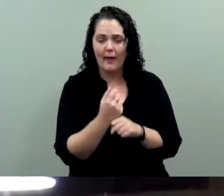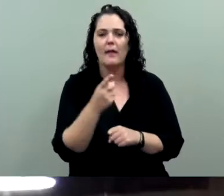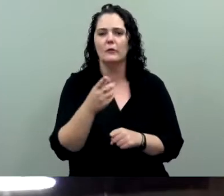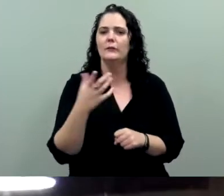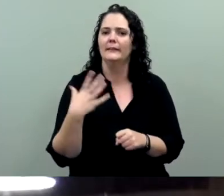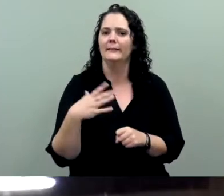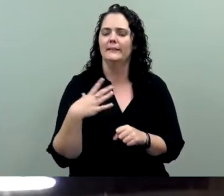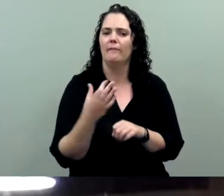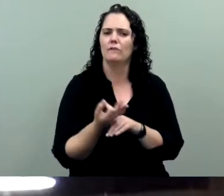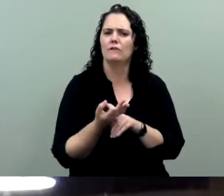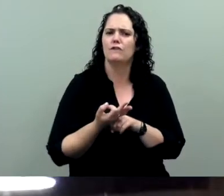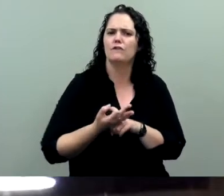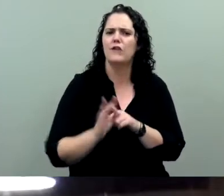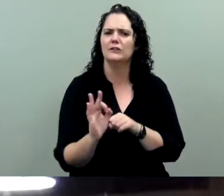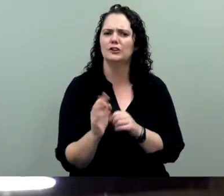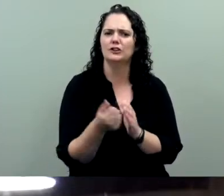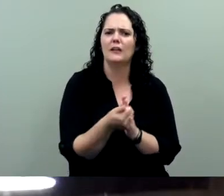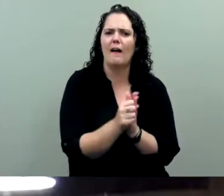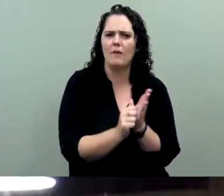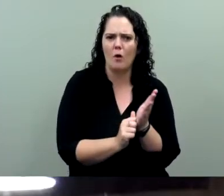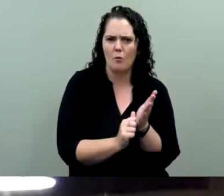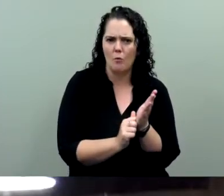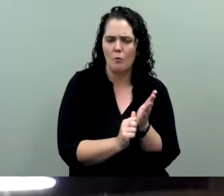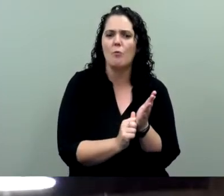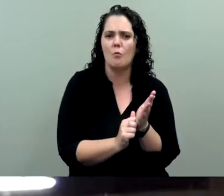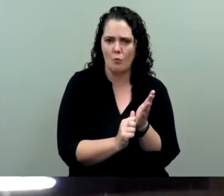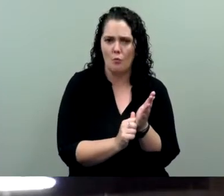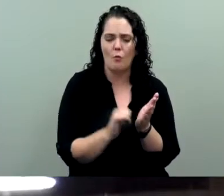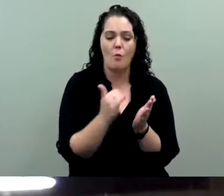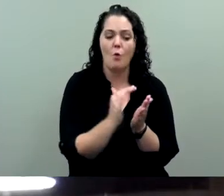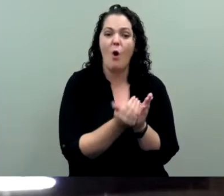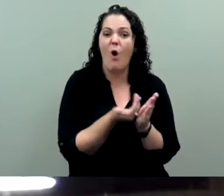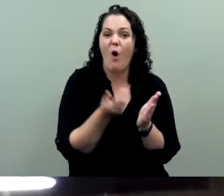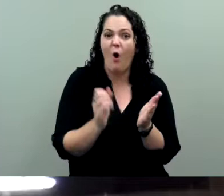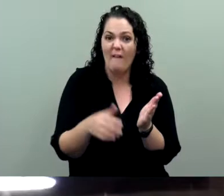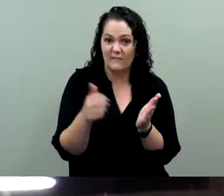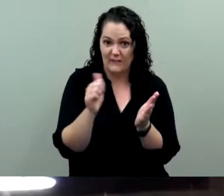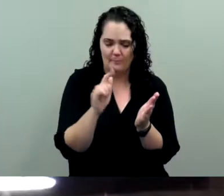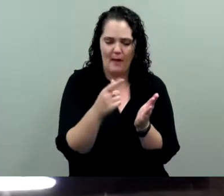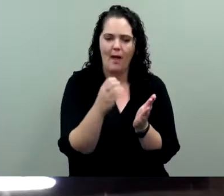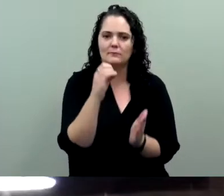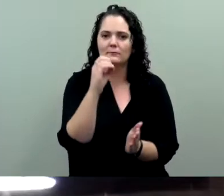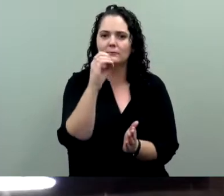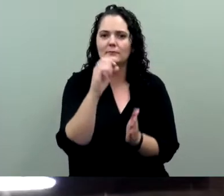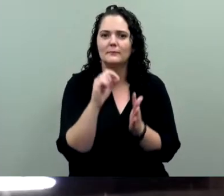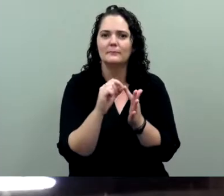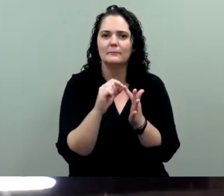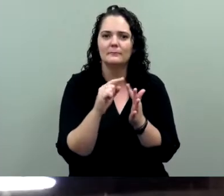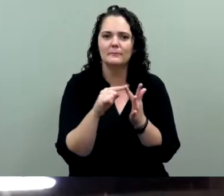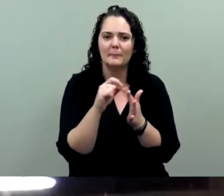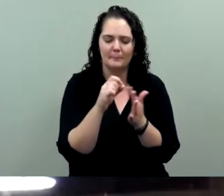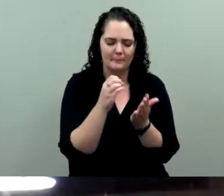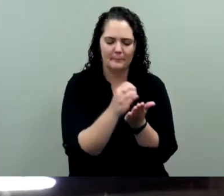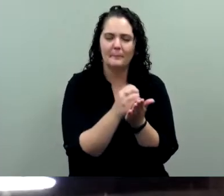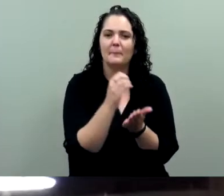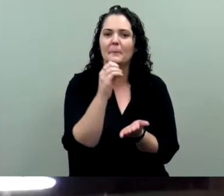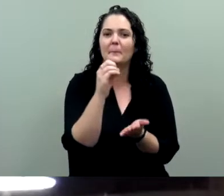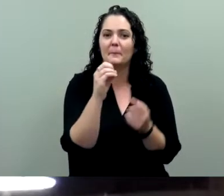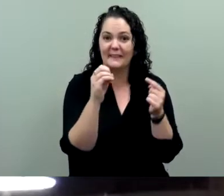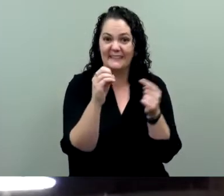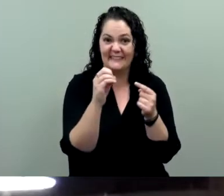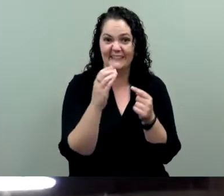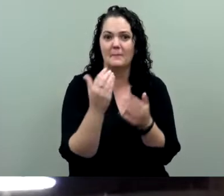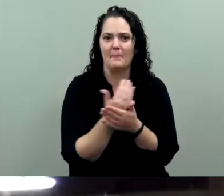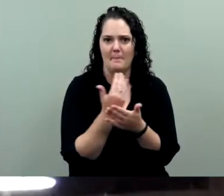fresh avocado or fresh avocado pit. All right, so if you've got one from the last 24 hours, that's great.